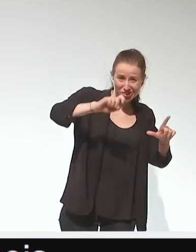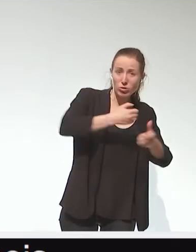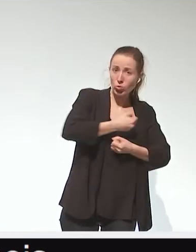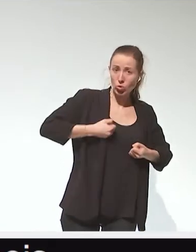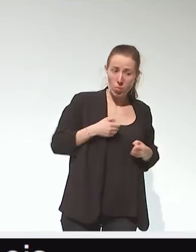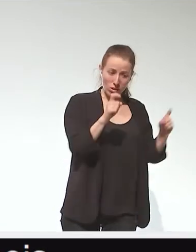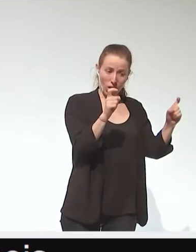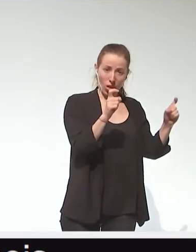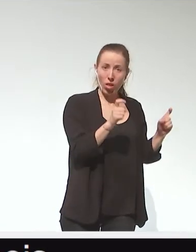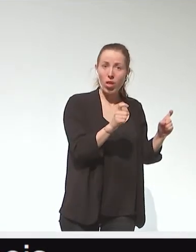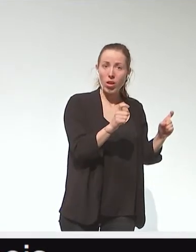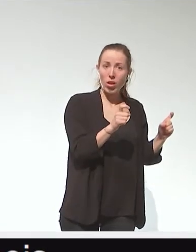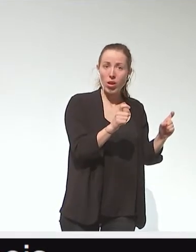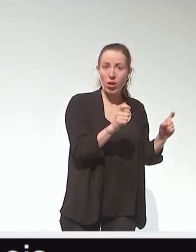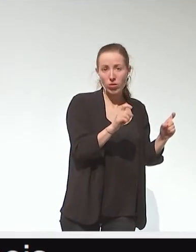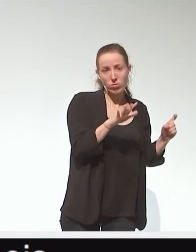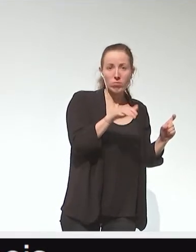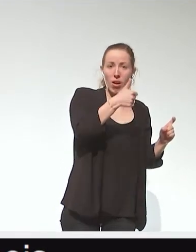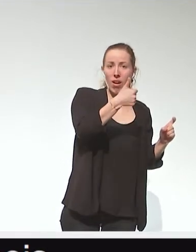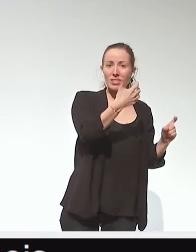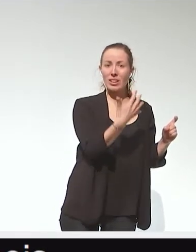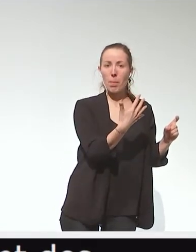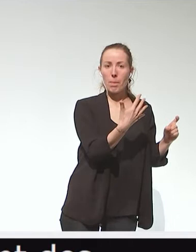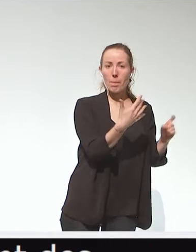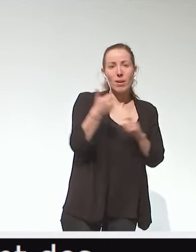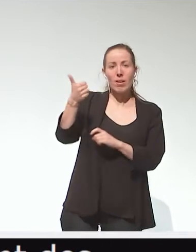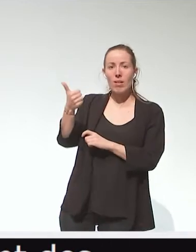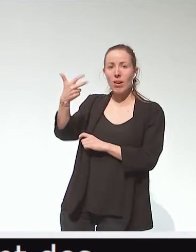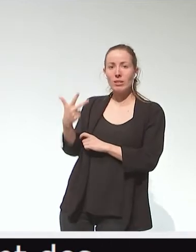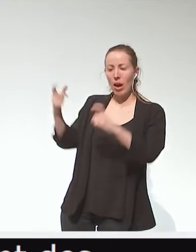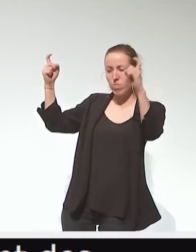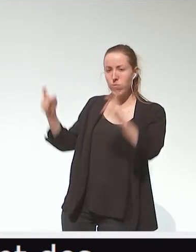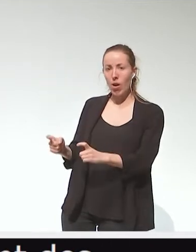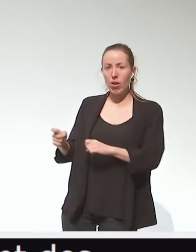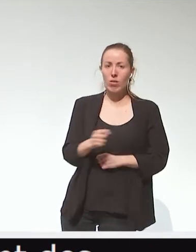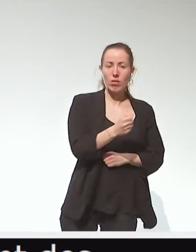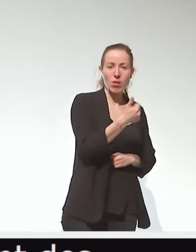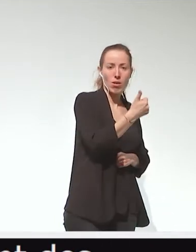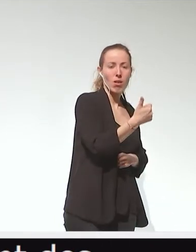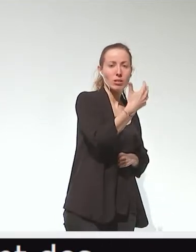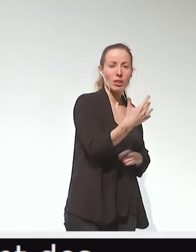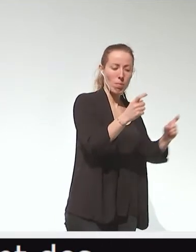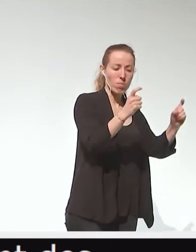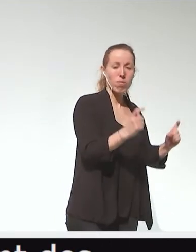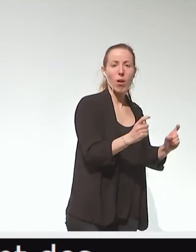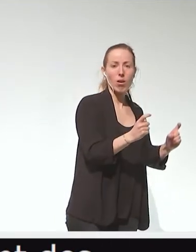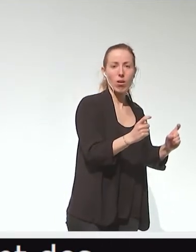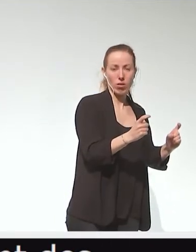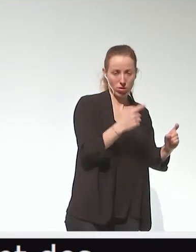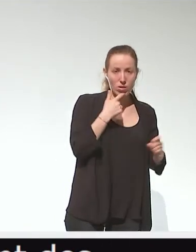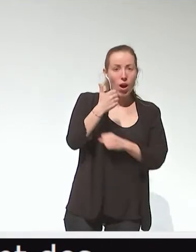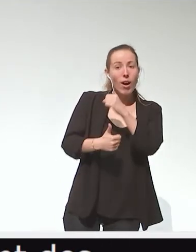the unemployment rate only dipped a fifth compared with the previous year.